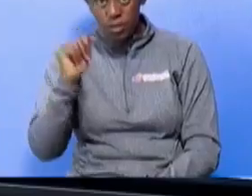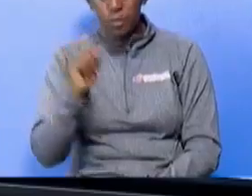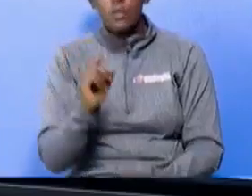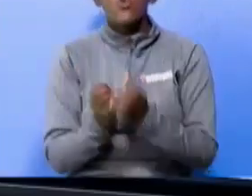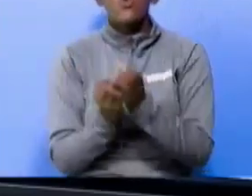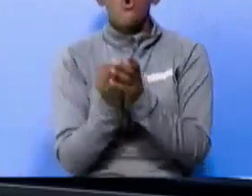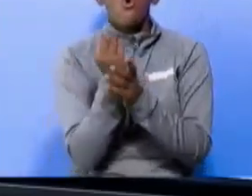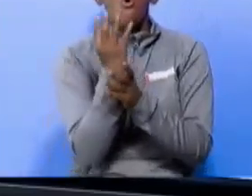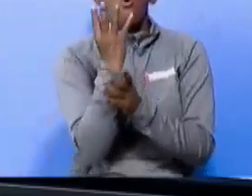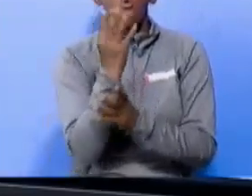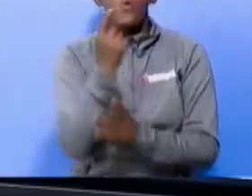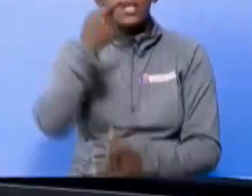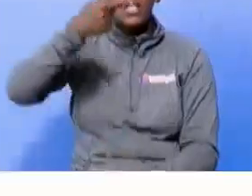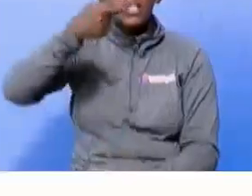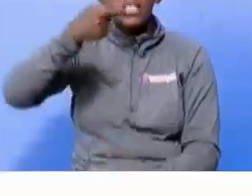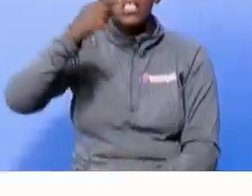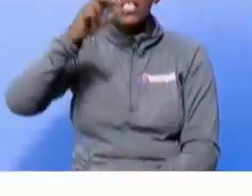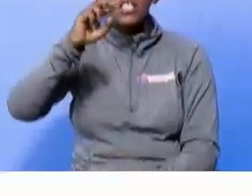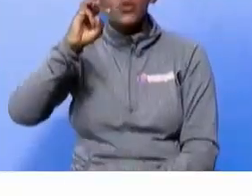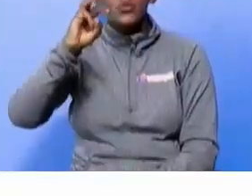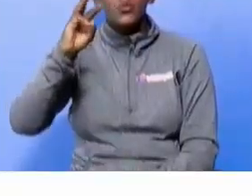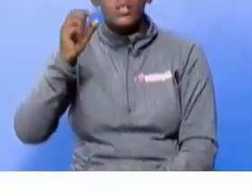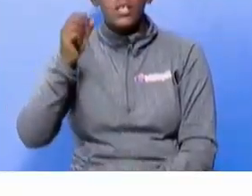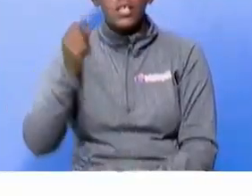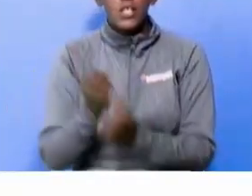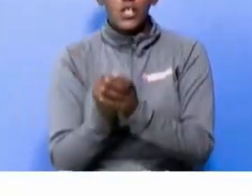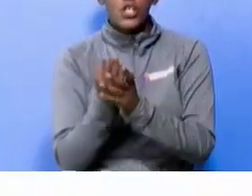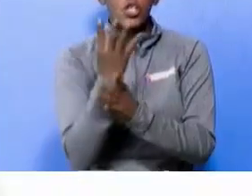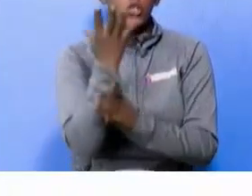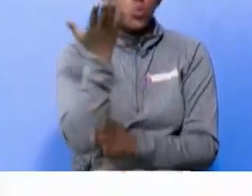Grow, grew.